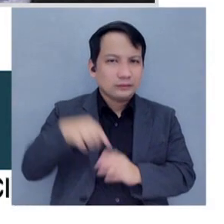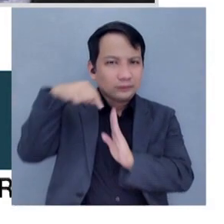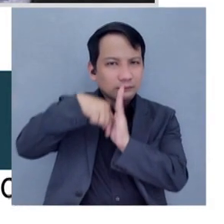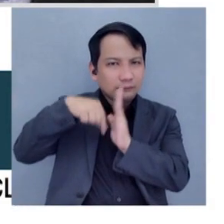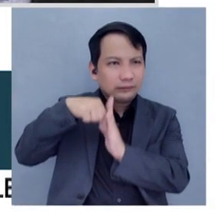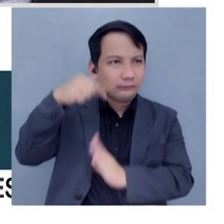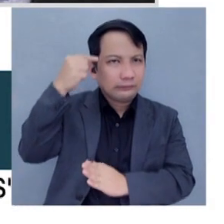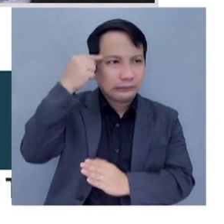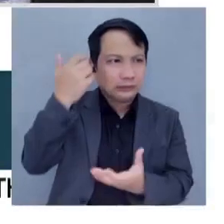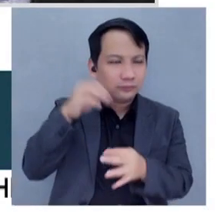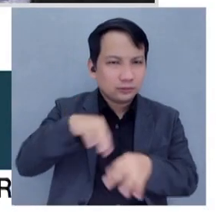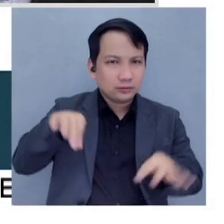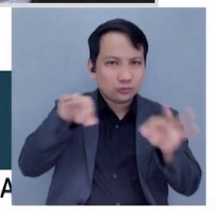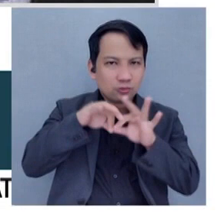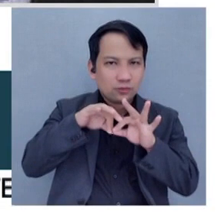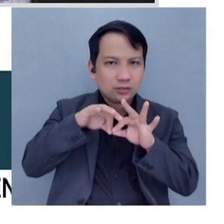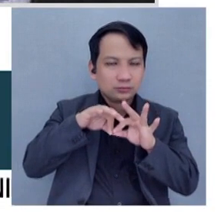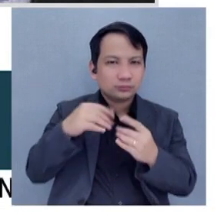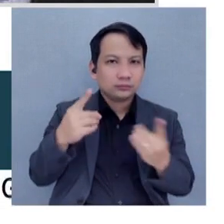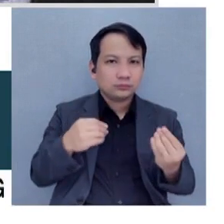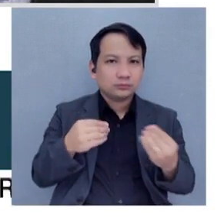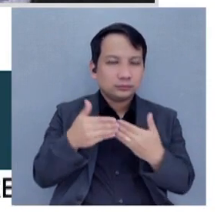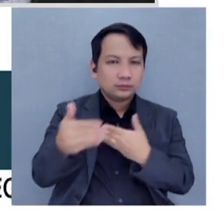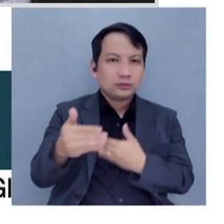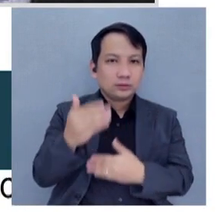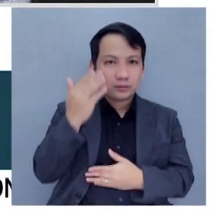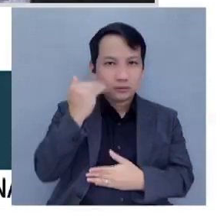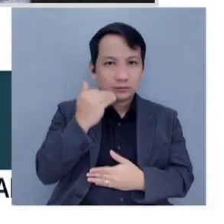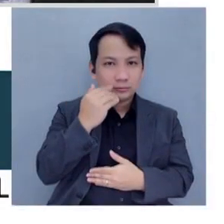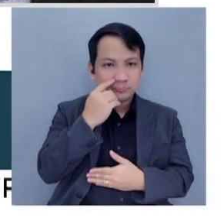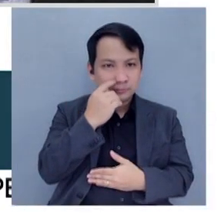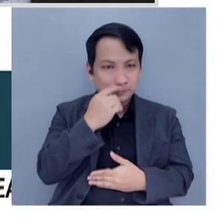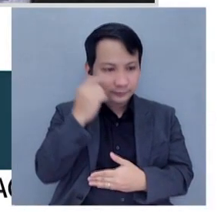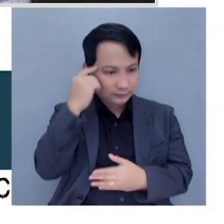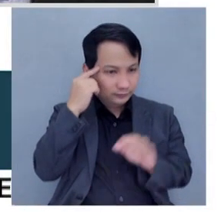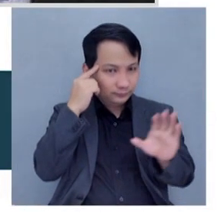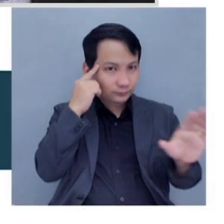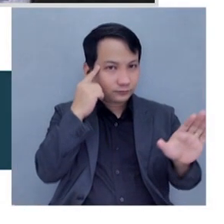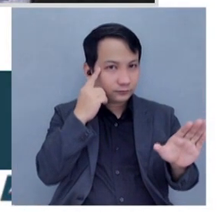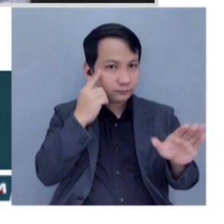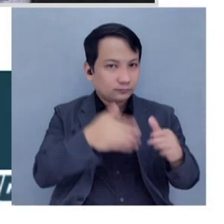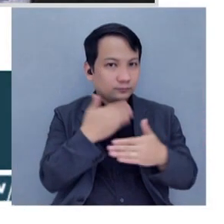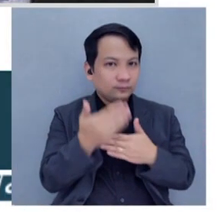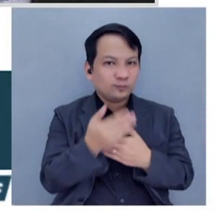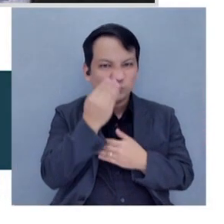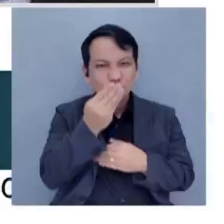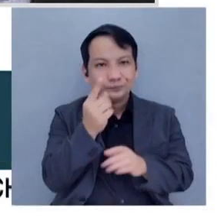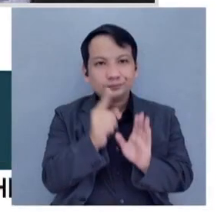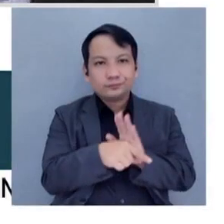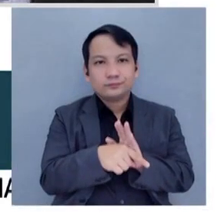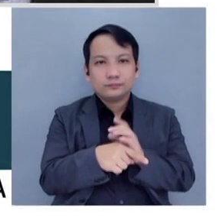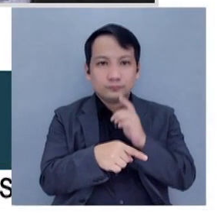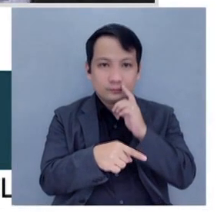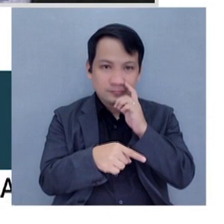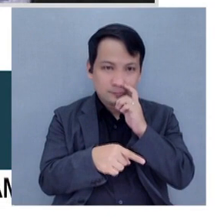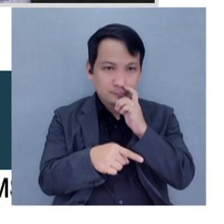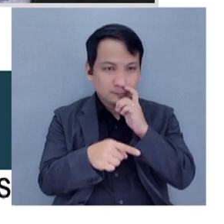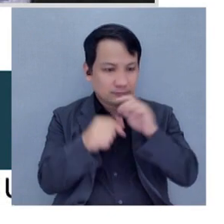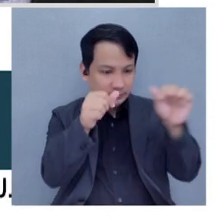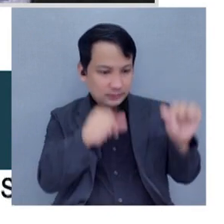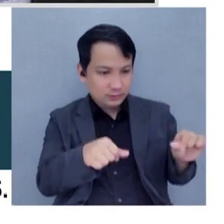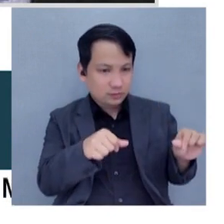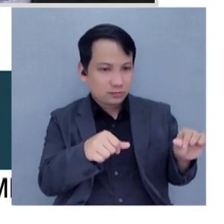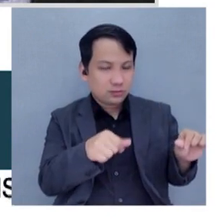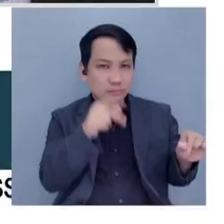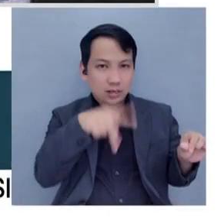thinking dapat natin ang pairali. Kung iisipin mo, mga ganang post, after few minutes, pag-post yung lalaki na meron na